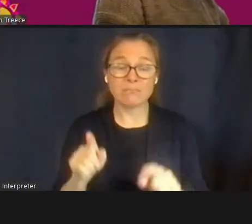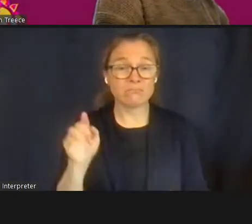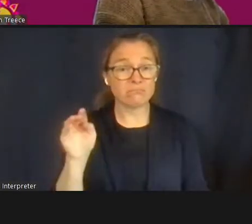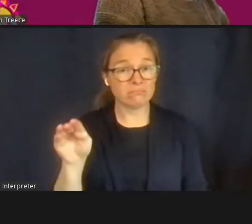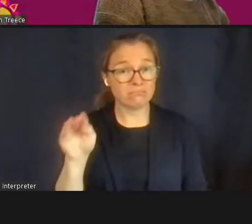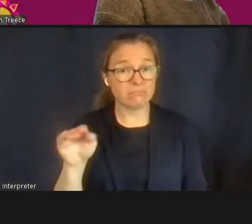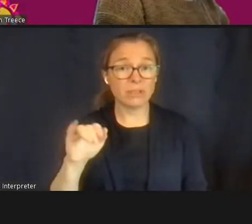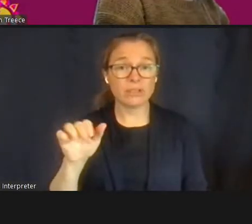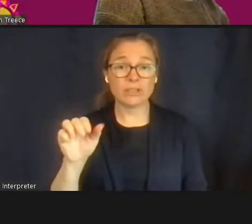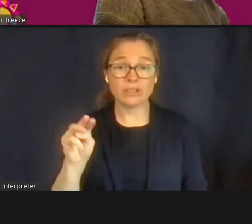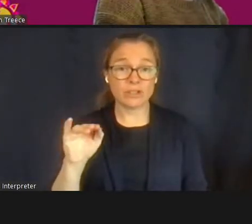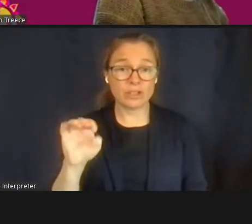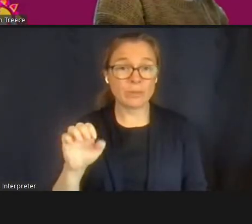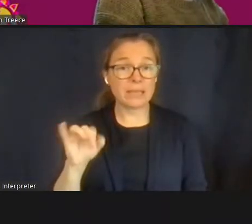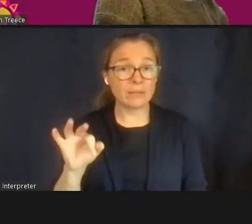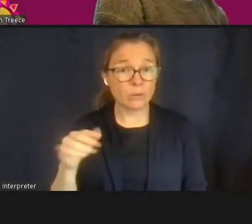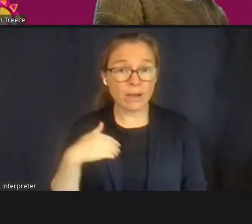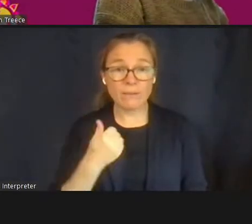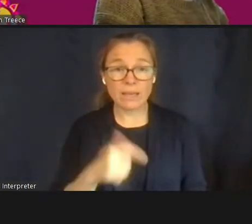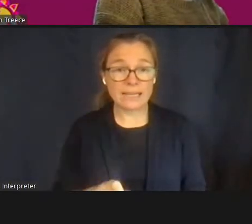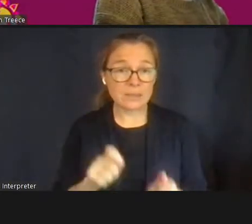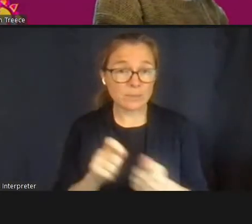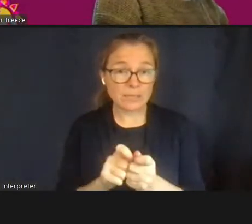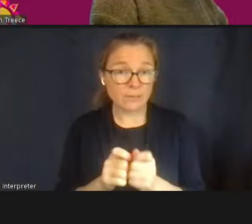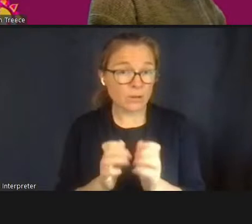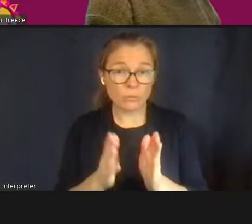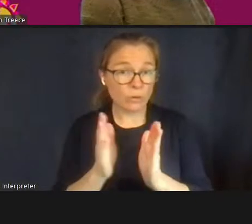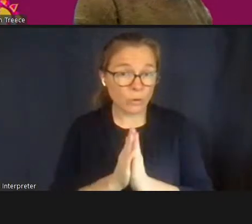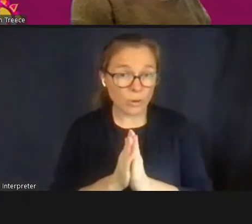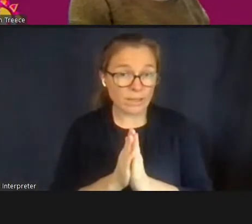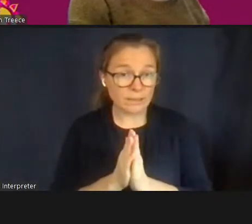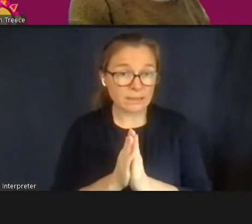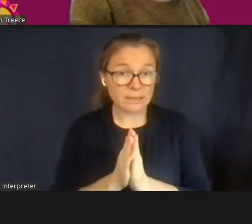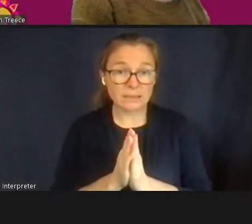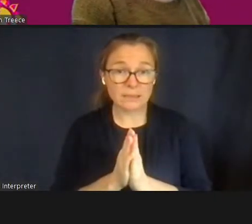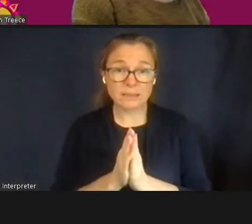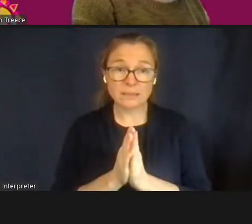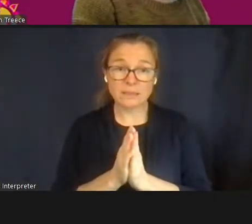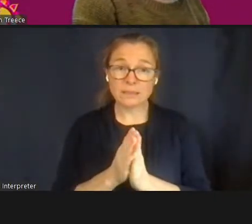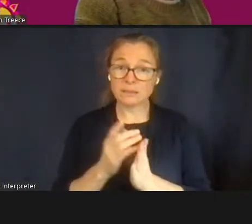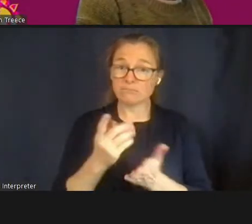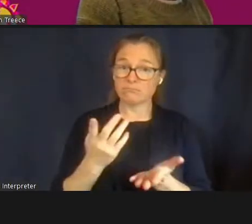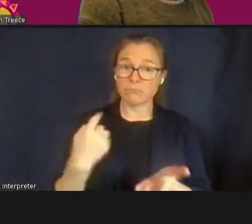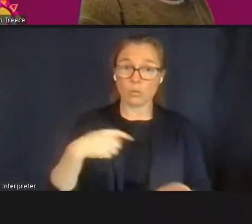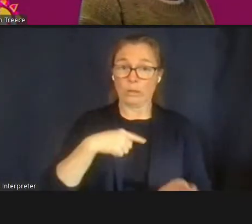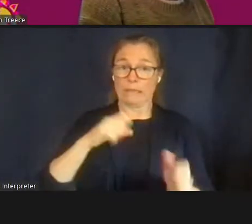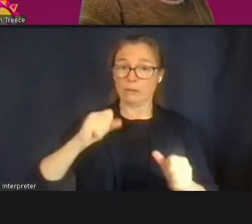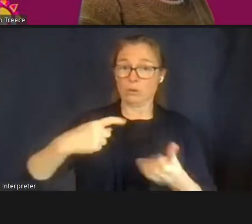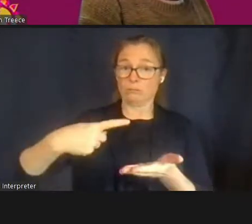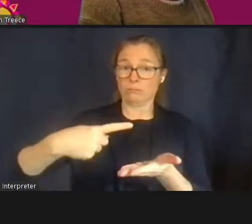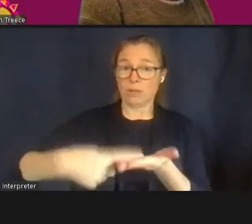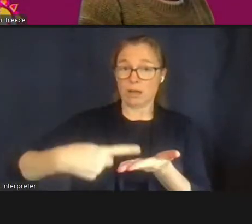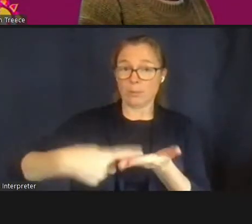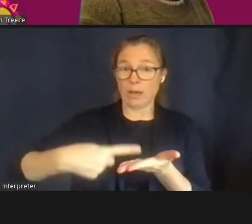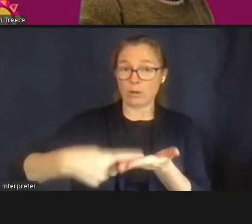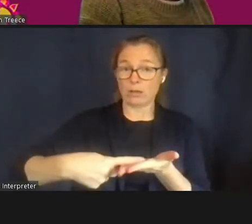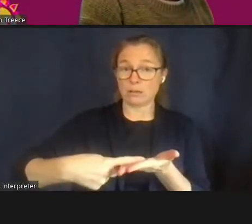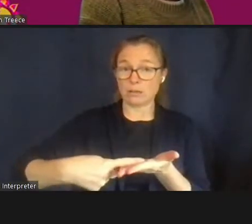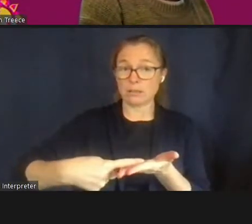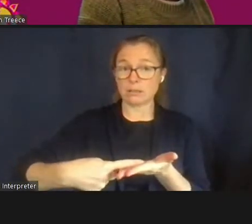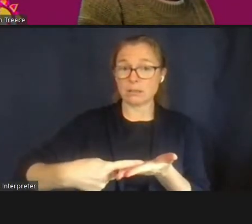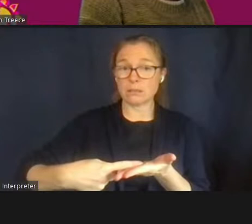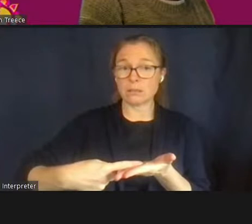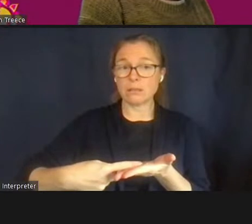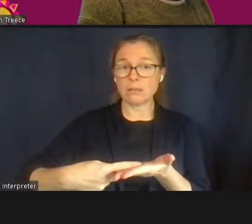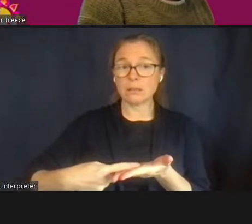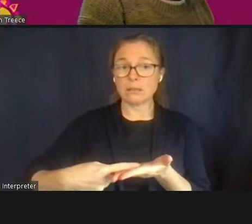you have a specific request that you'd like for the board to consider, I would recommend that you put